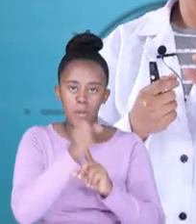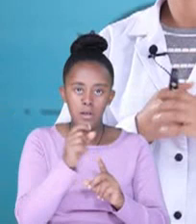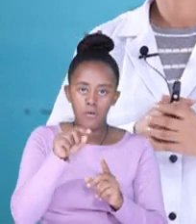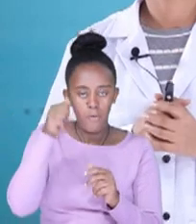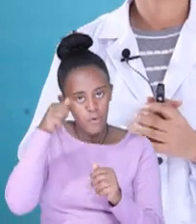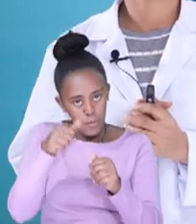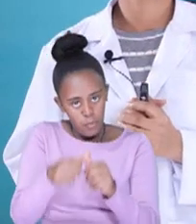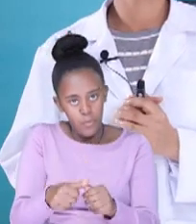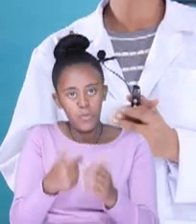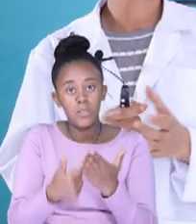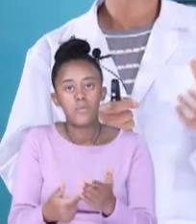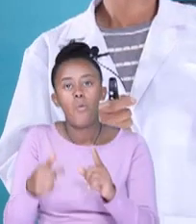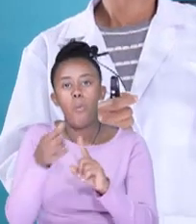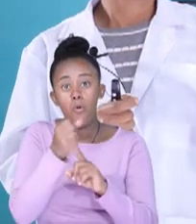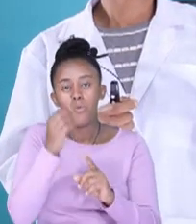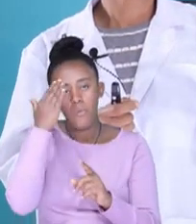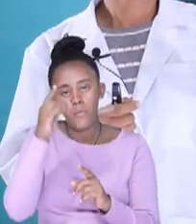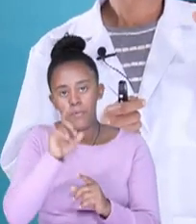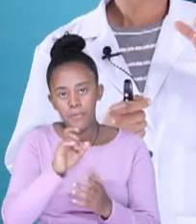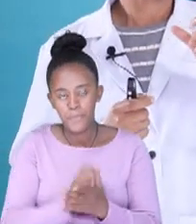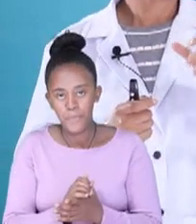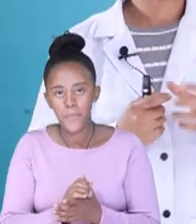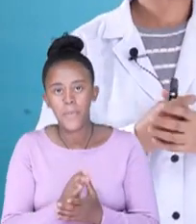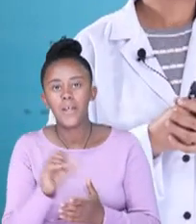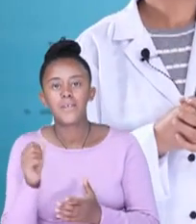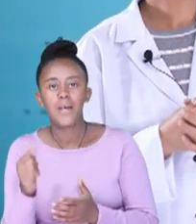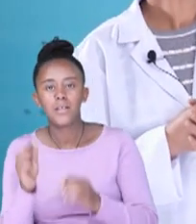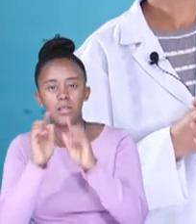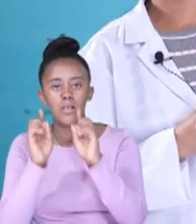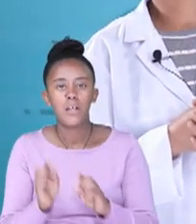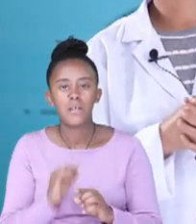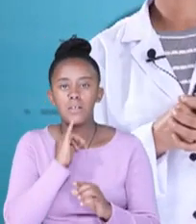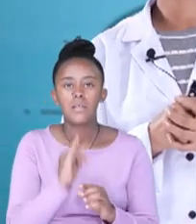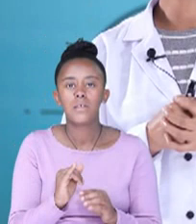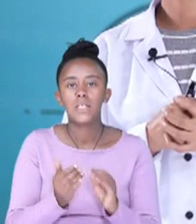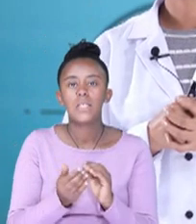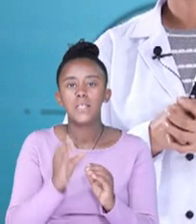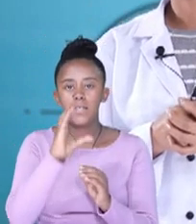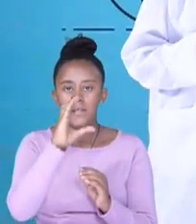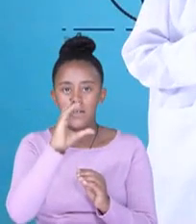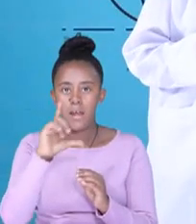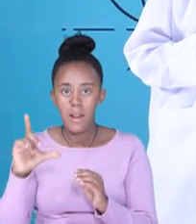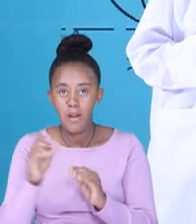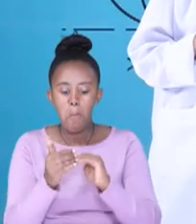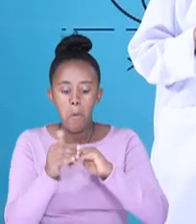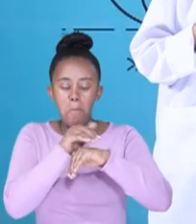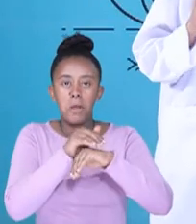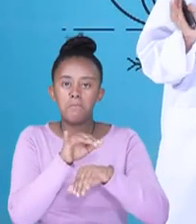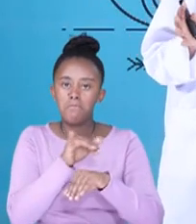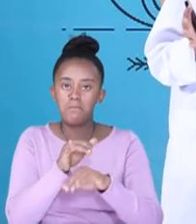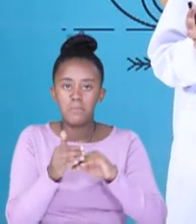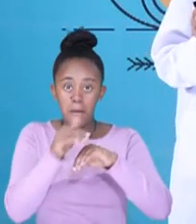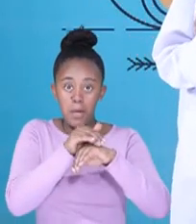have to remember this component. And the other structure is the cell membrane, which is also found